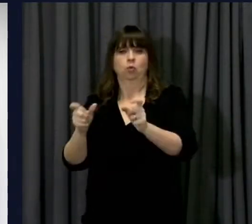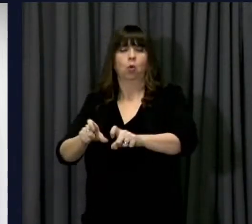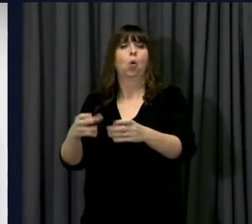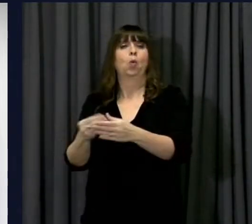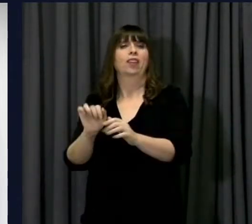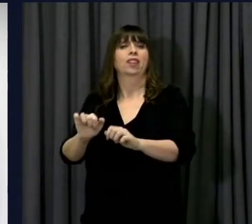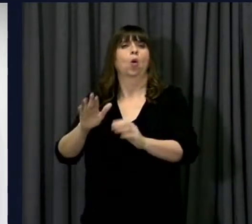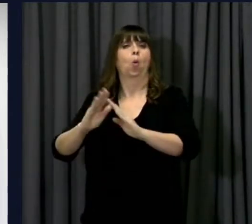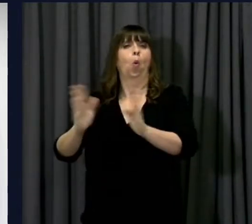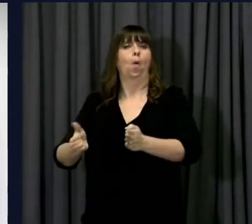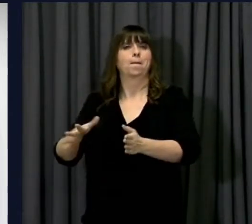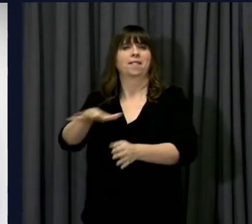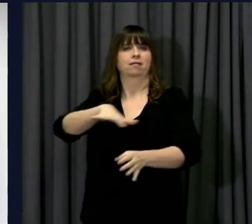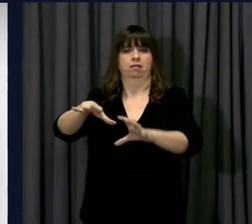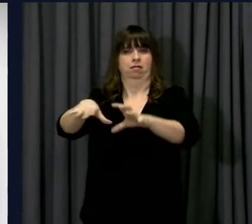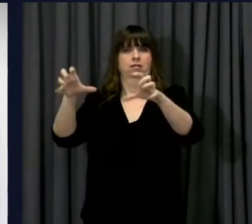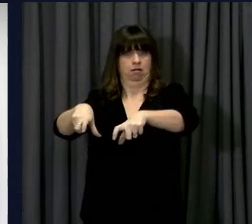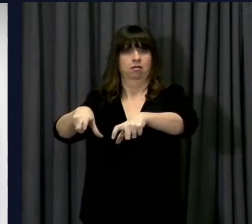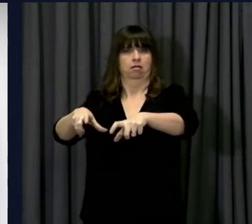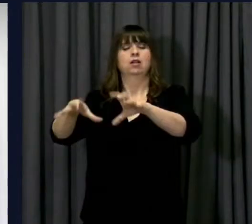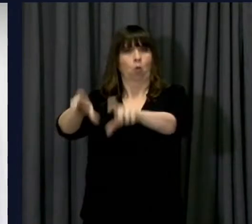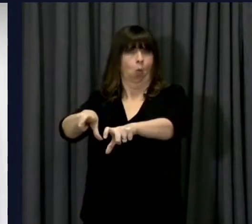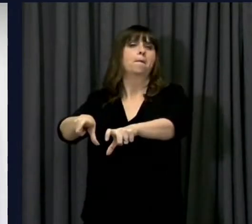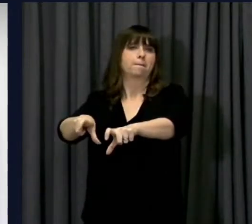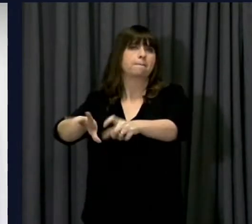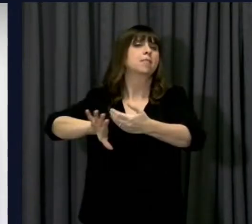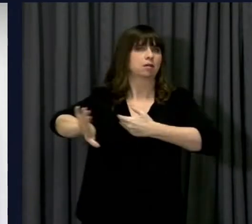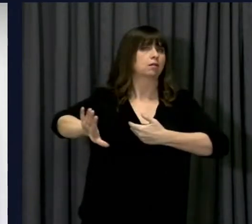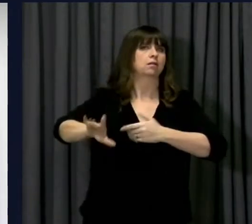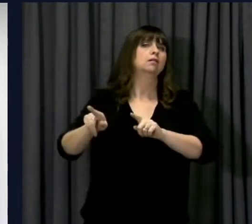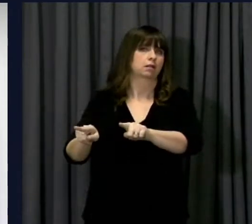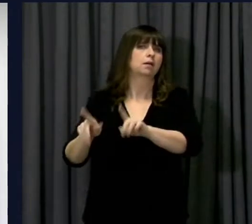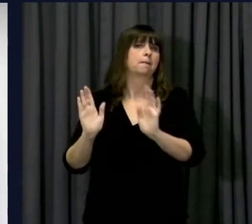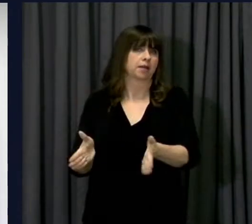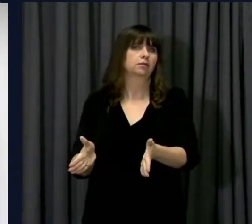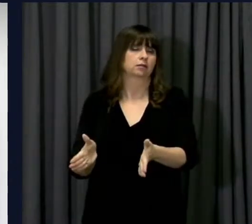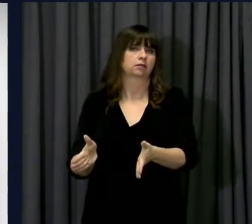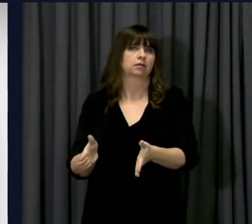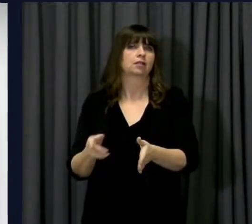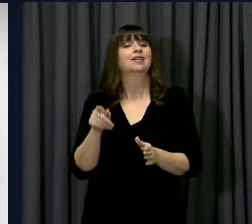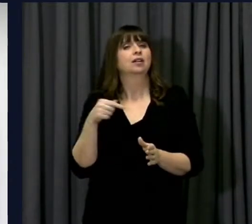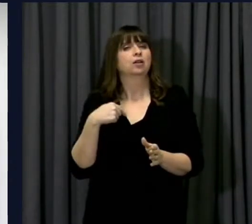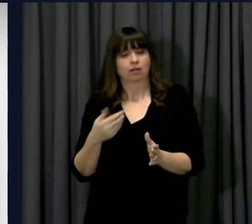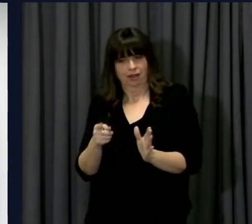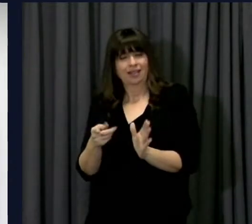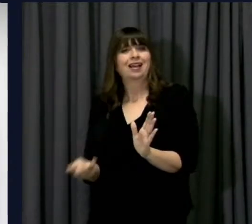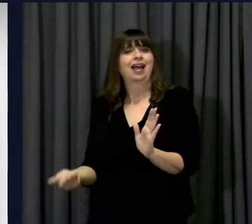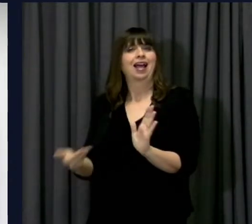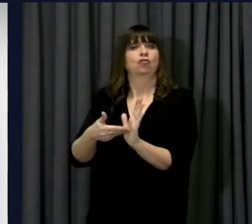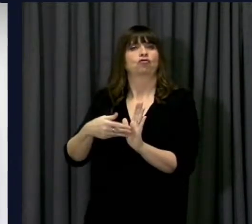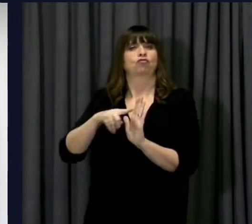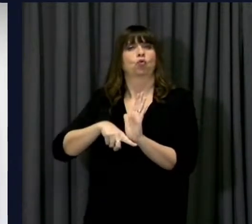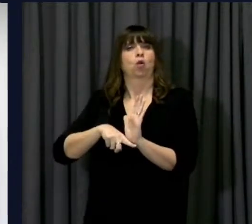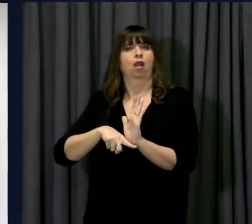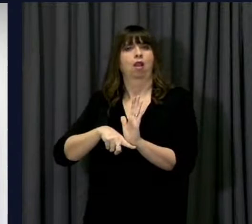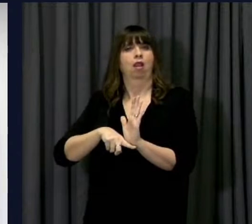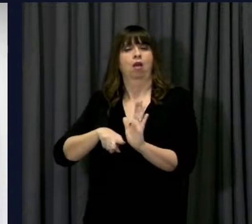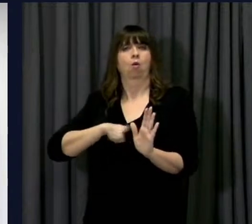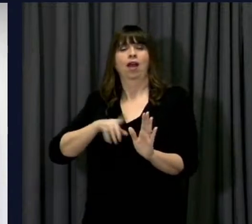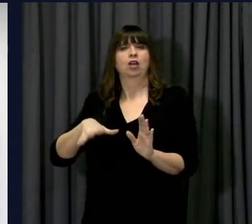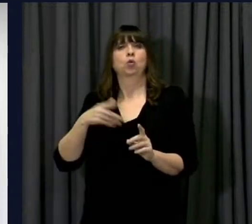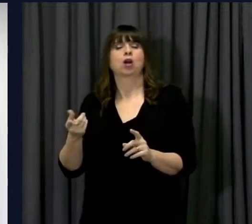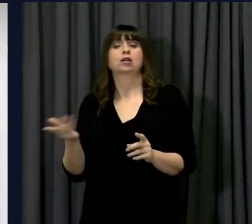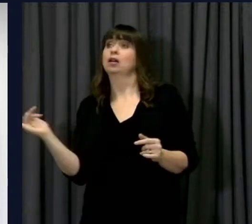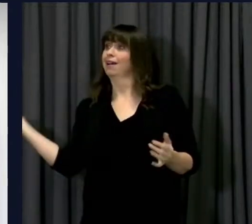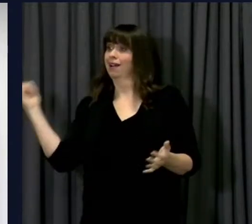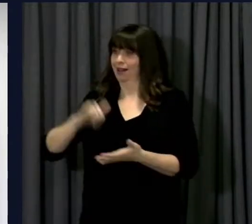household. This requirement for household contacts to quarantine is an additional precaution to prevent any possible